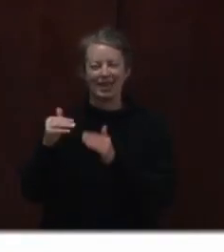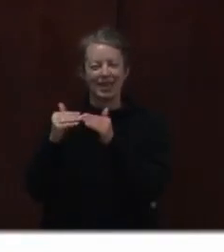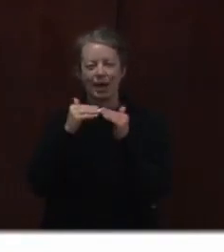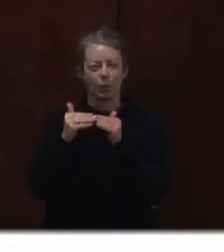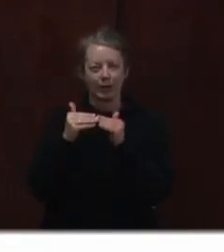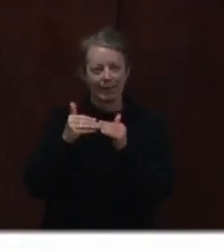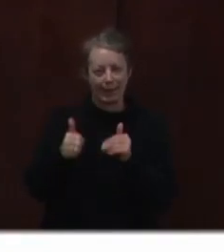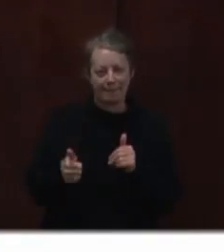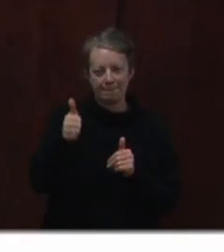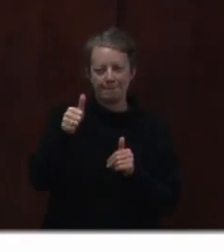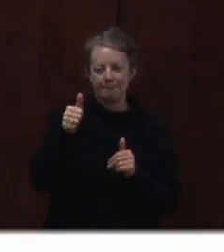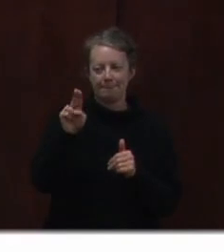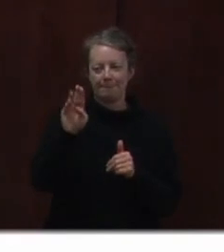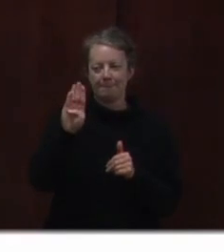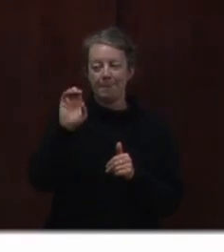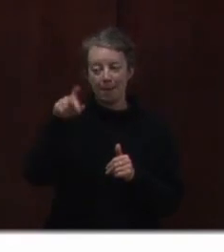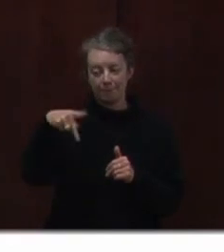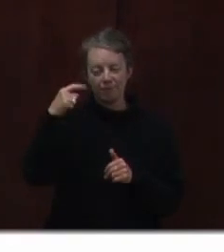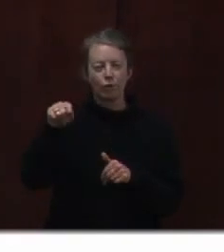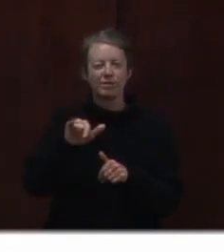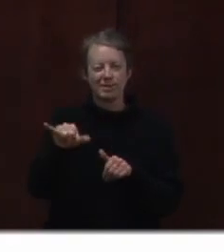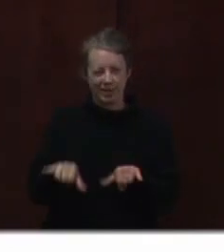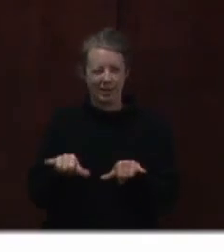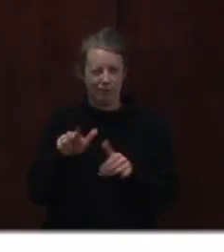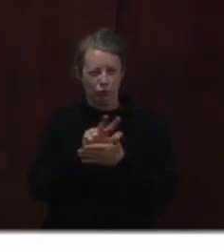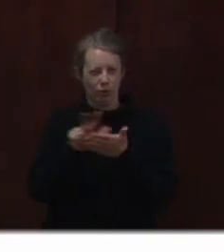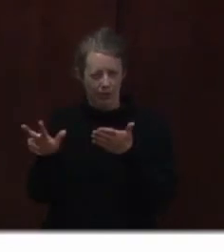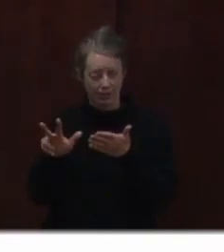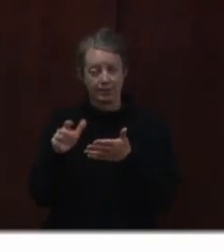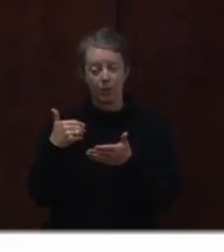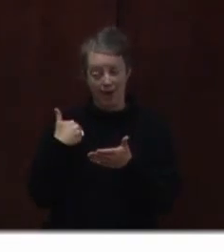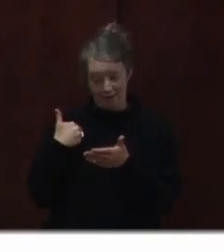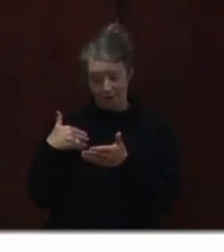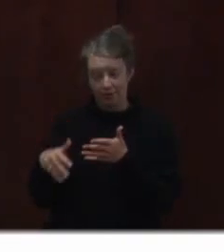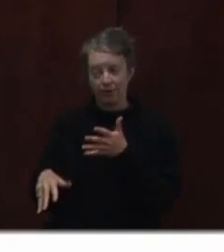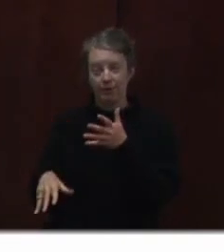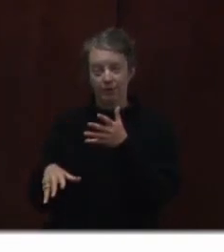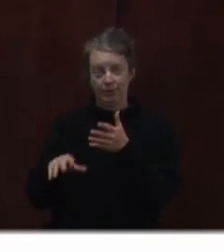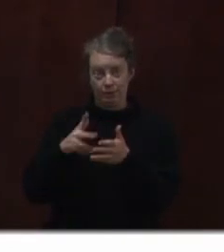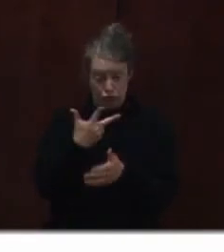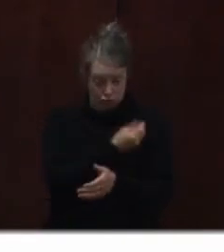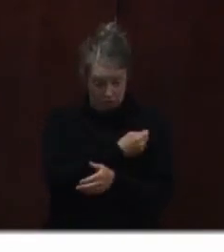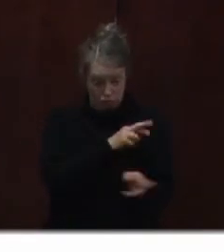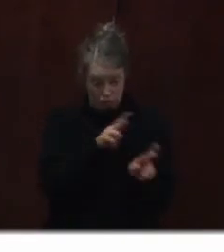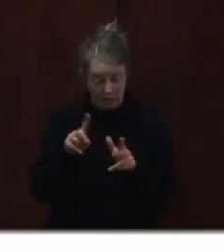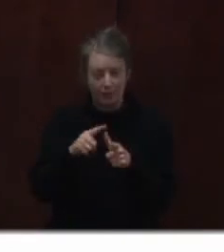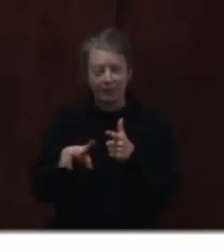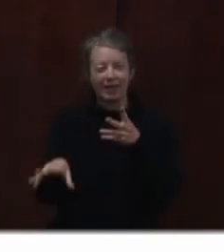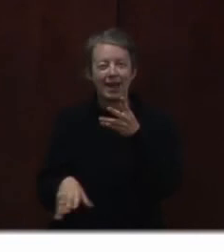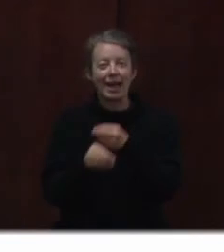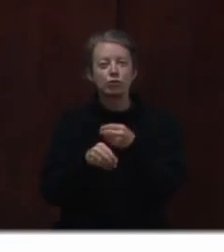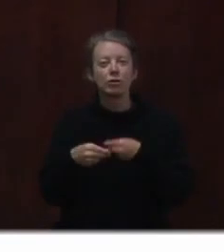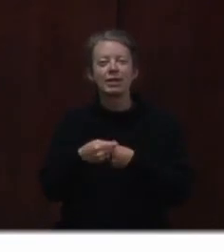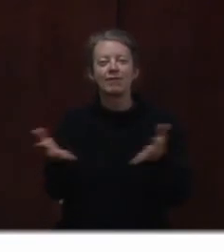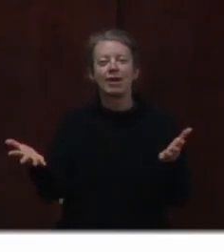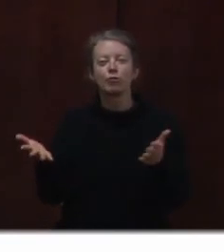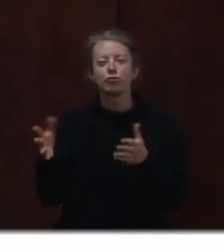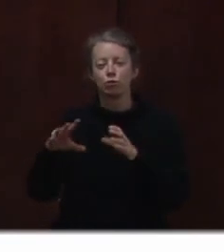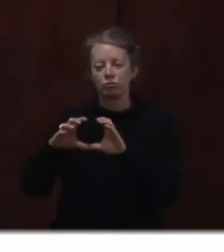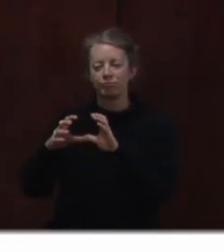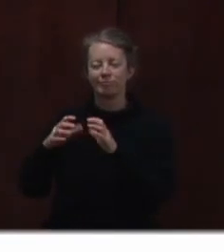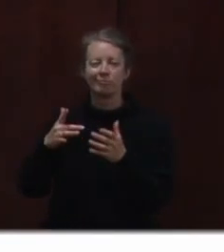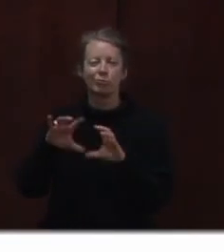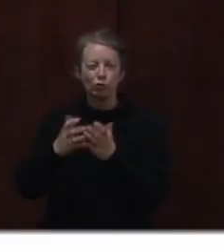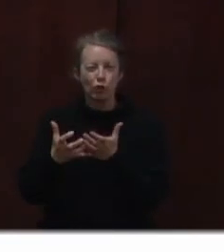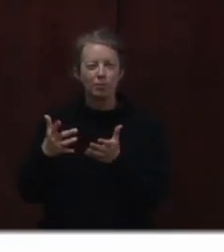intent of these doses is to provide access in addition to your baseline to historically marginalized populations. And last week, we partnered with